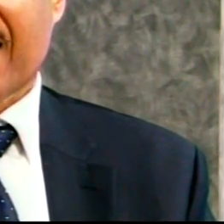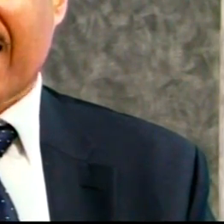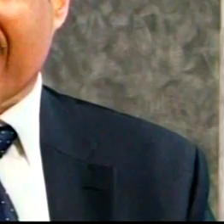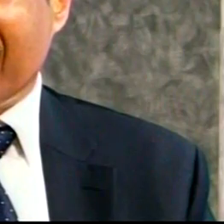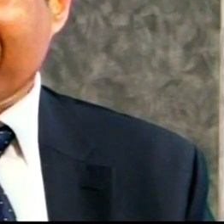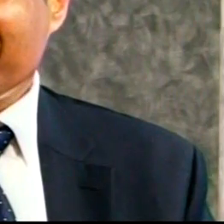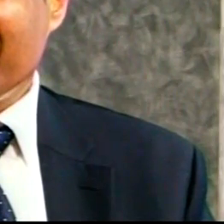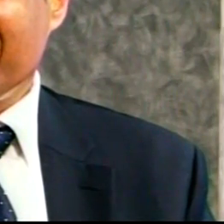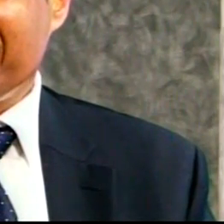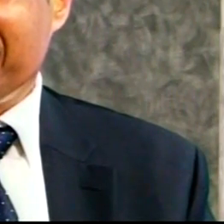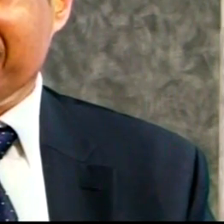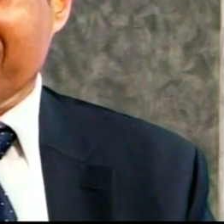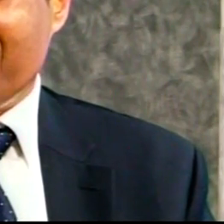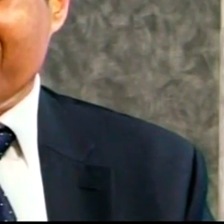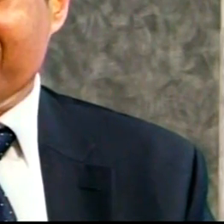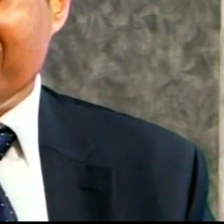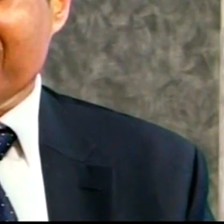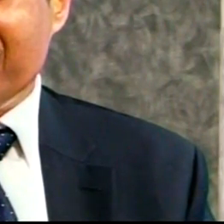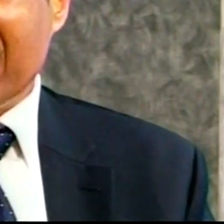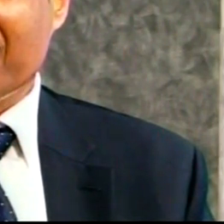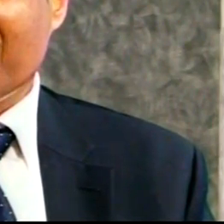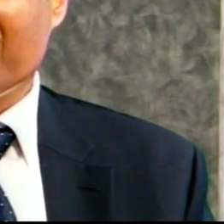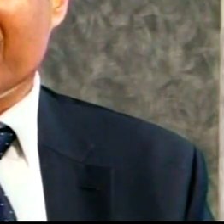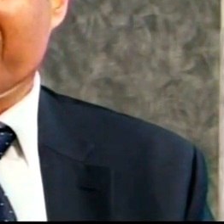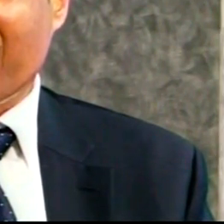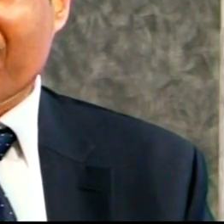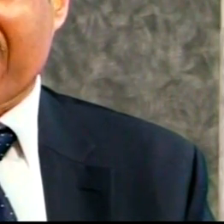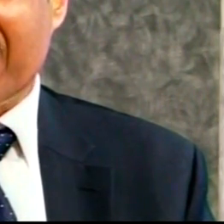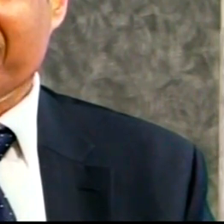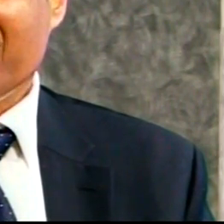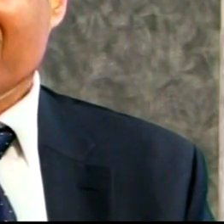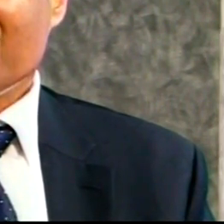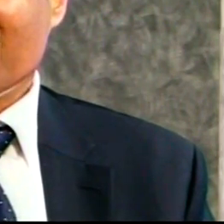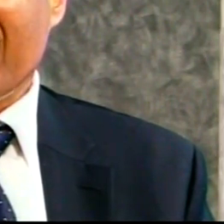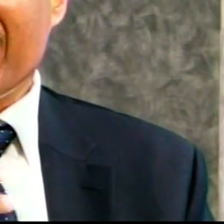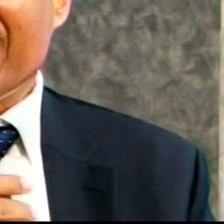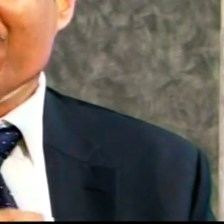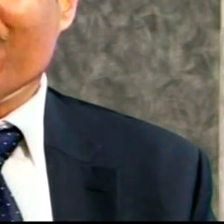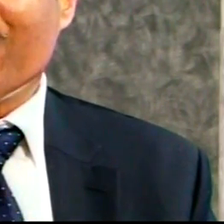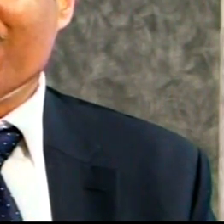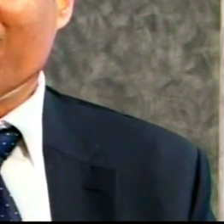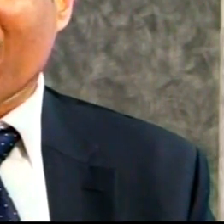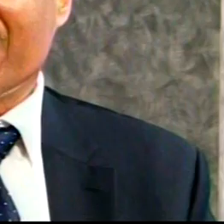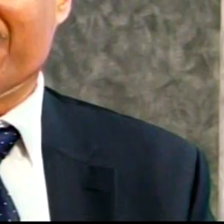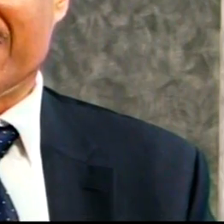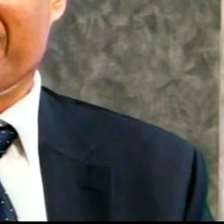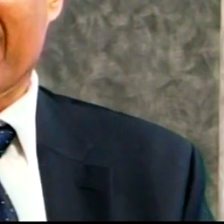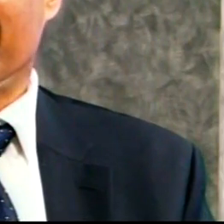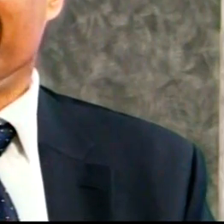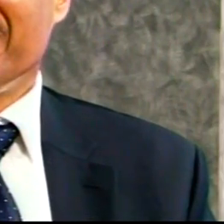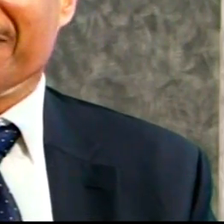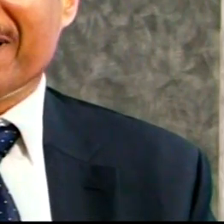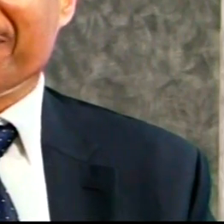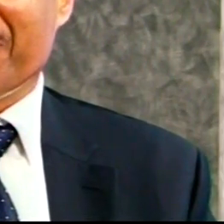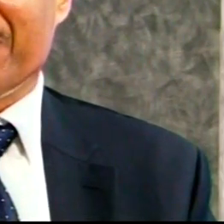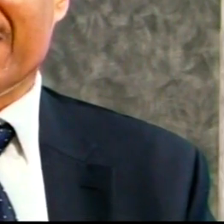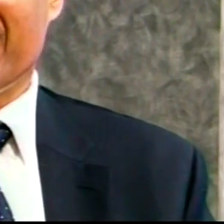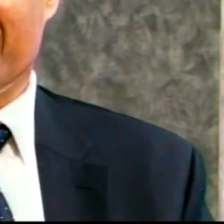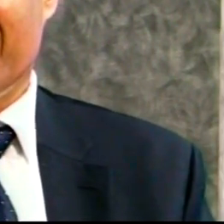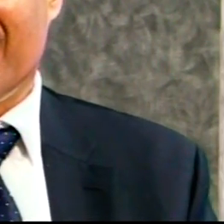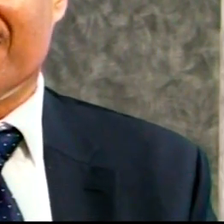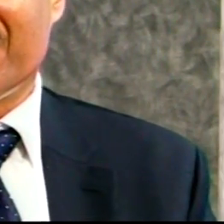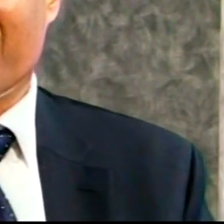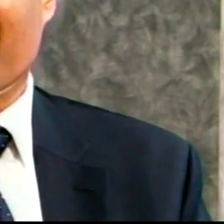website and actually download the program so that they know what to expect right